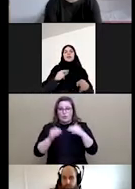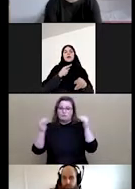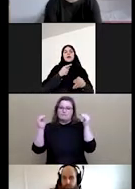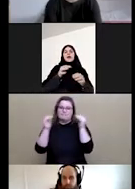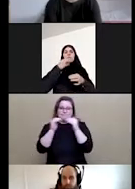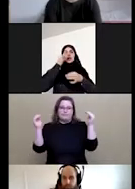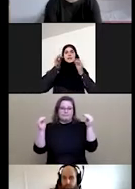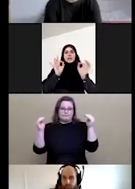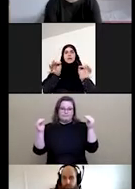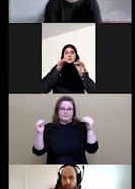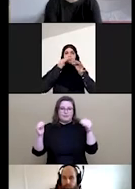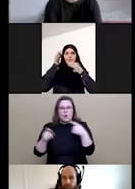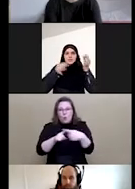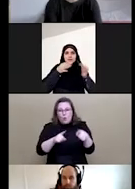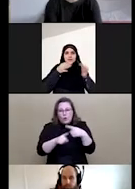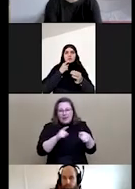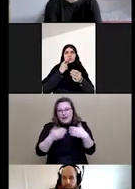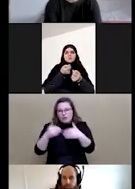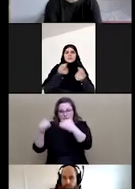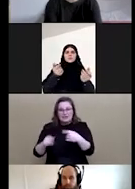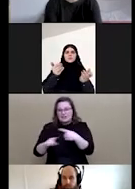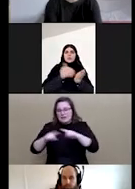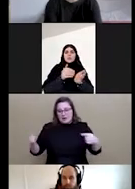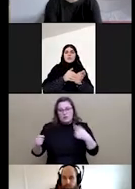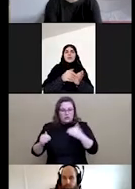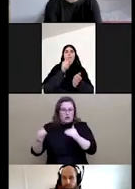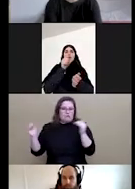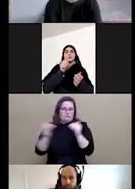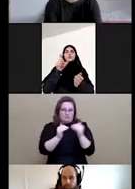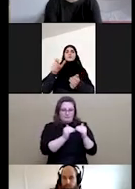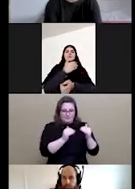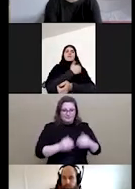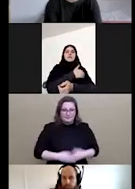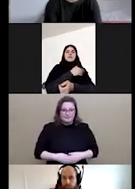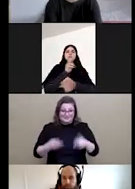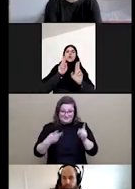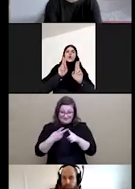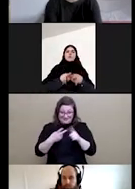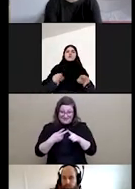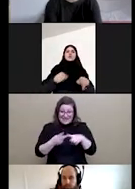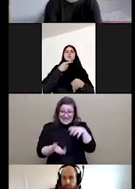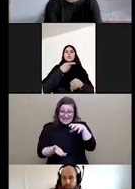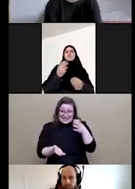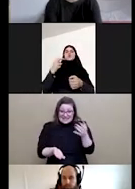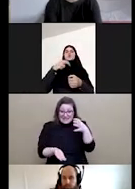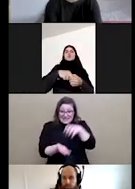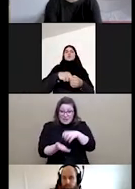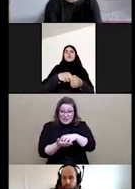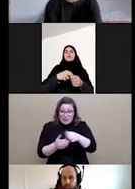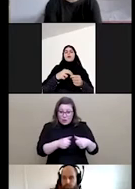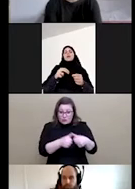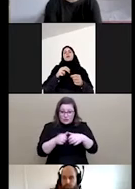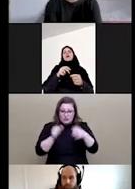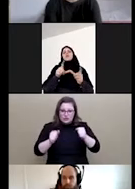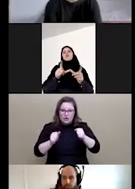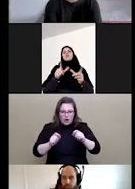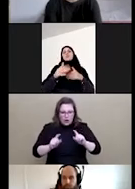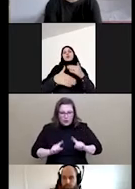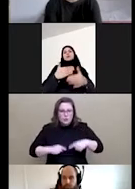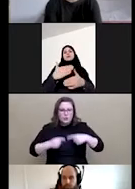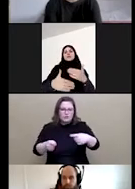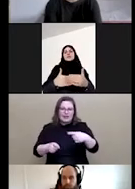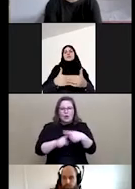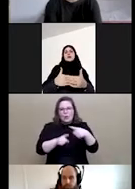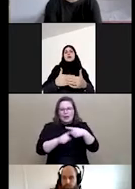types of disabilities in these activities. Civil society organizations should develop disability inclusion policies